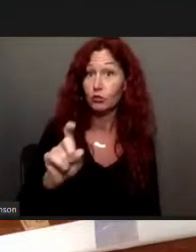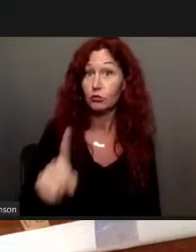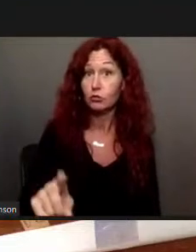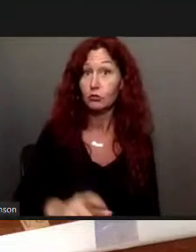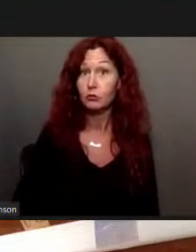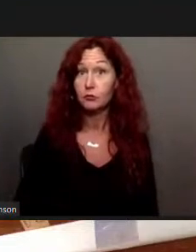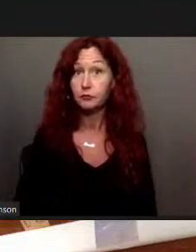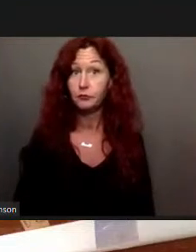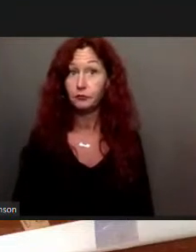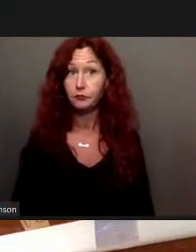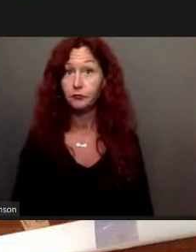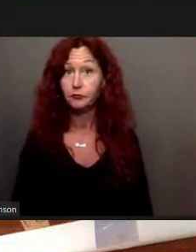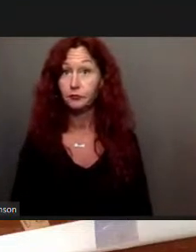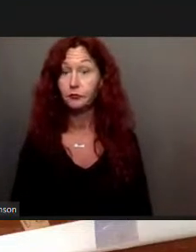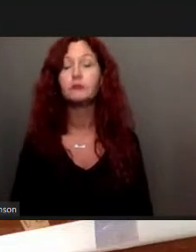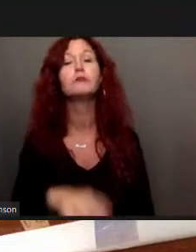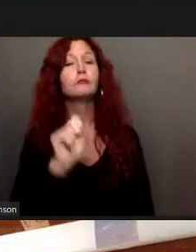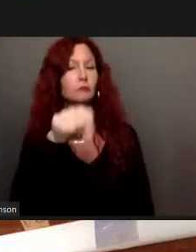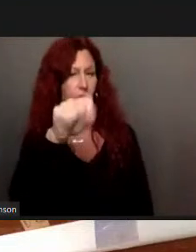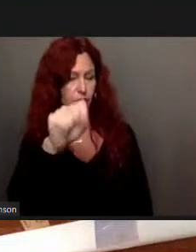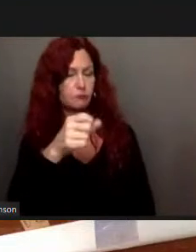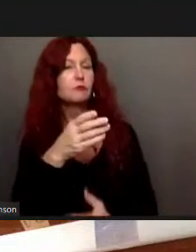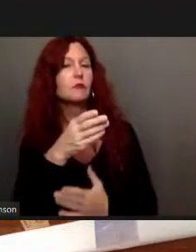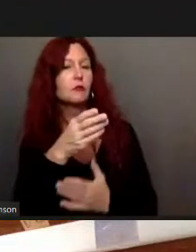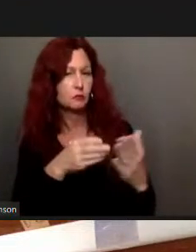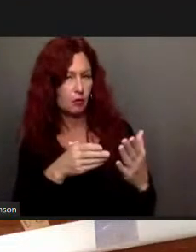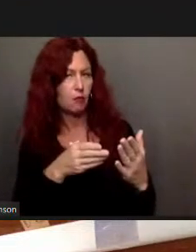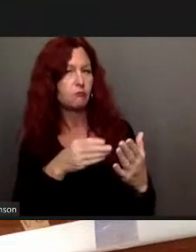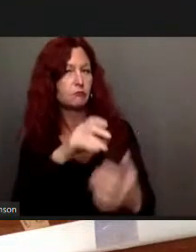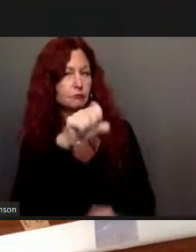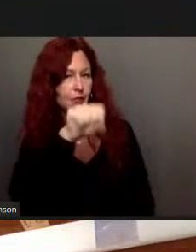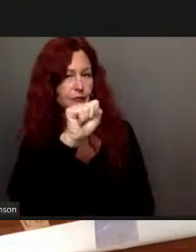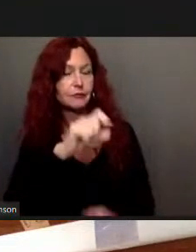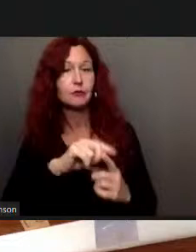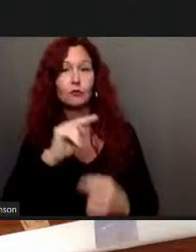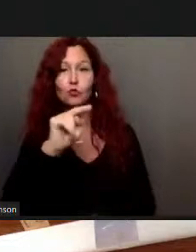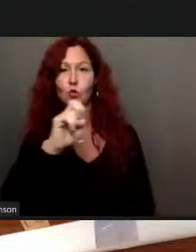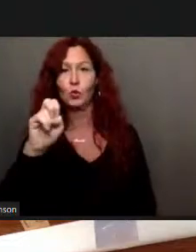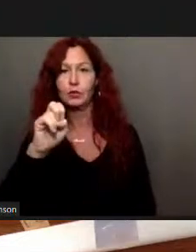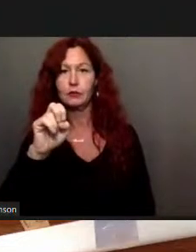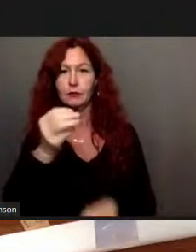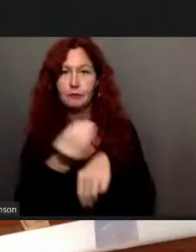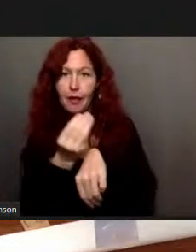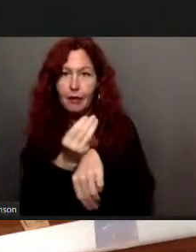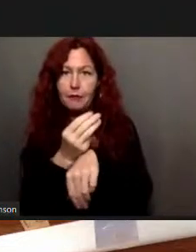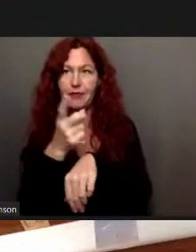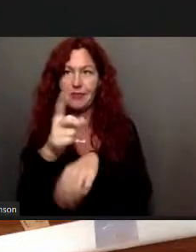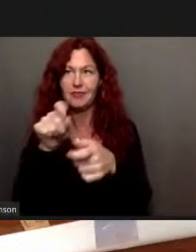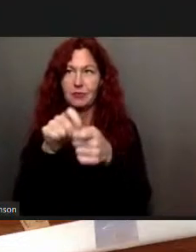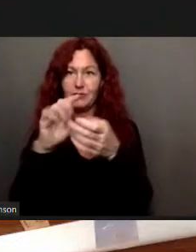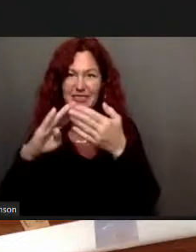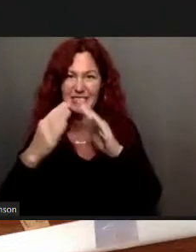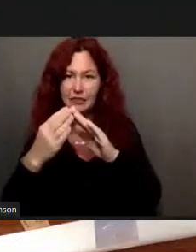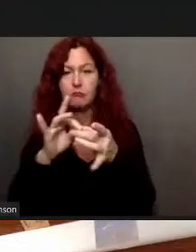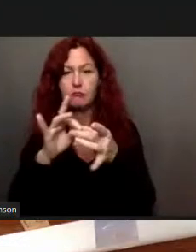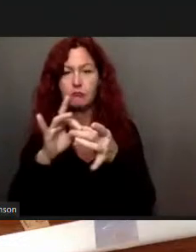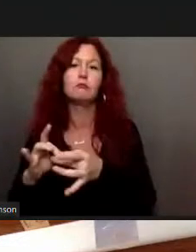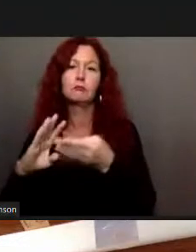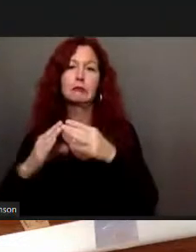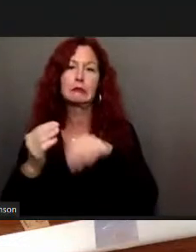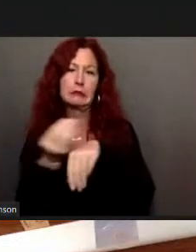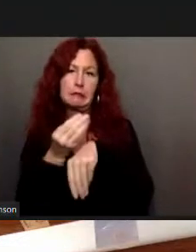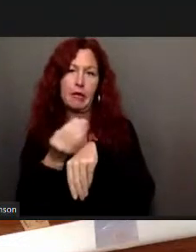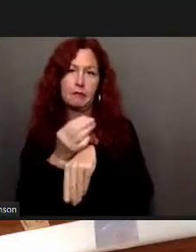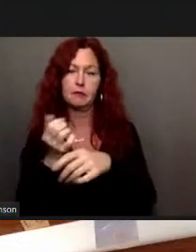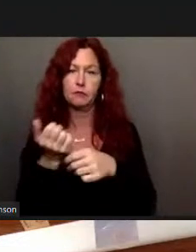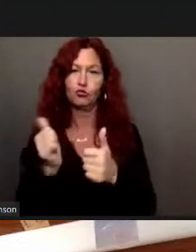that. Some in the Northeast Dade and that house in particular, which is the city of Miami. We are working for a long-term resolution with